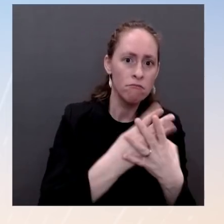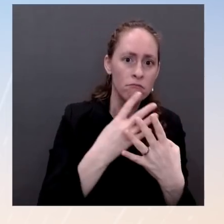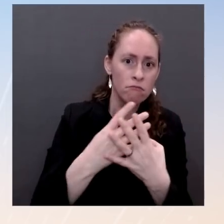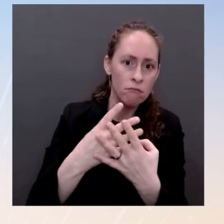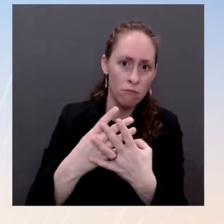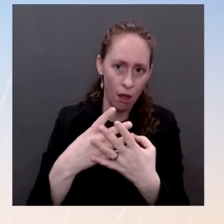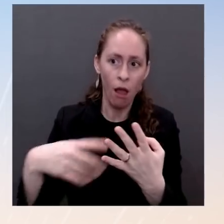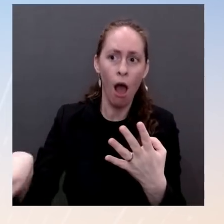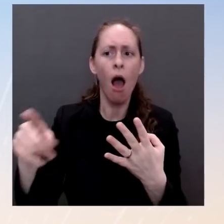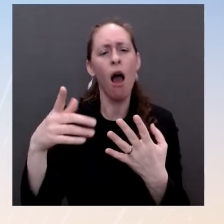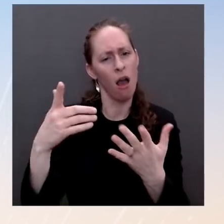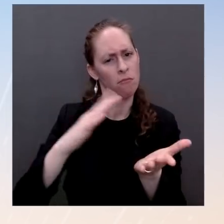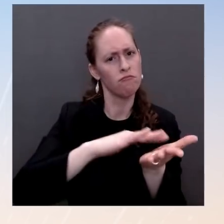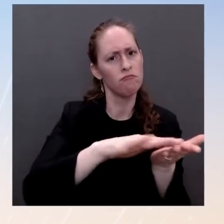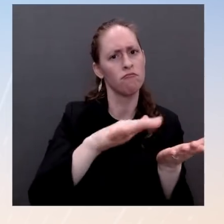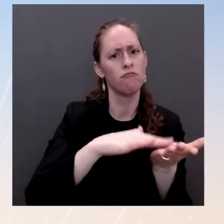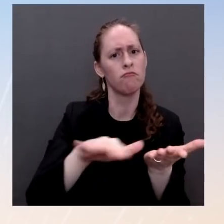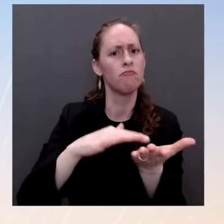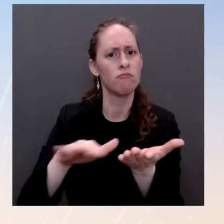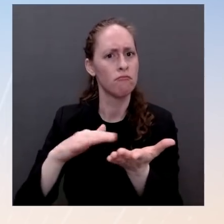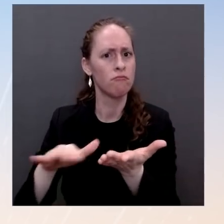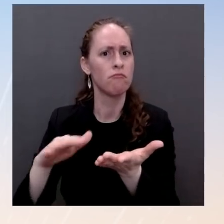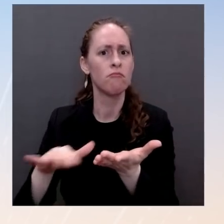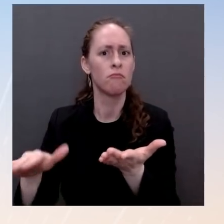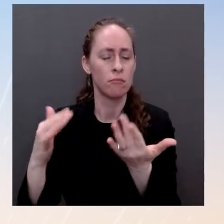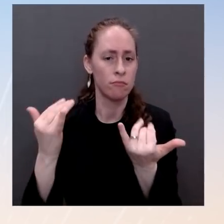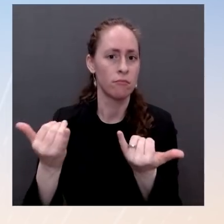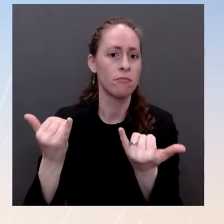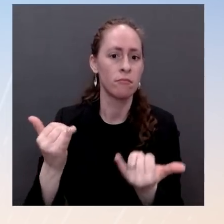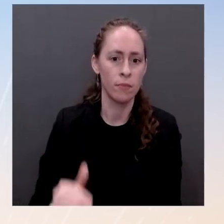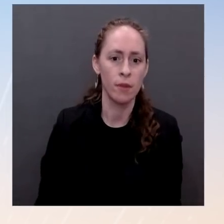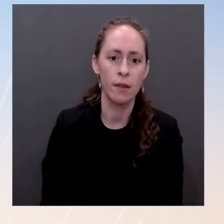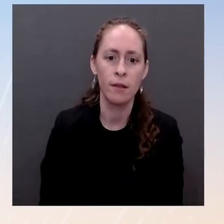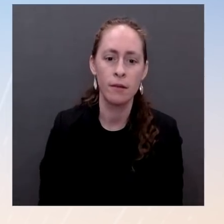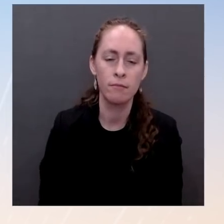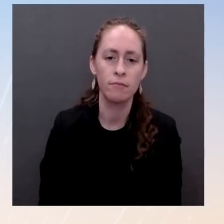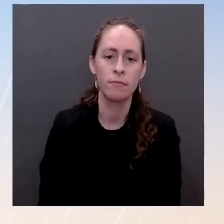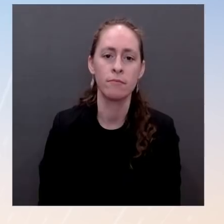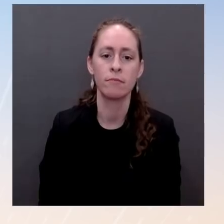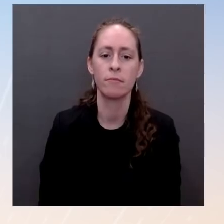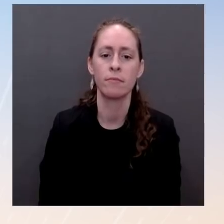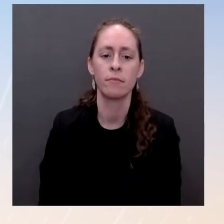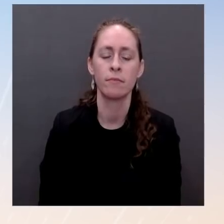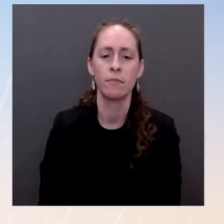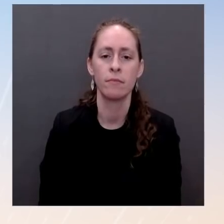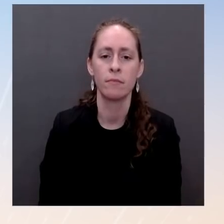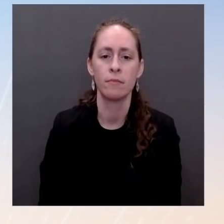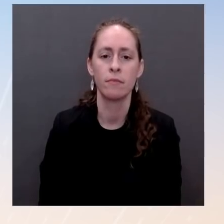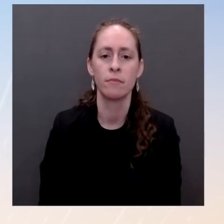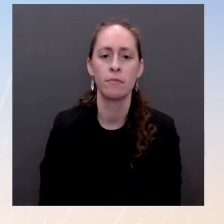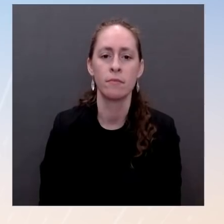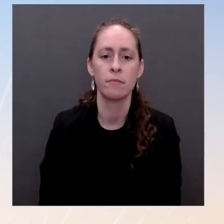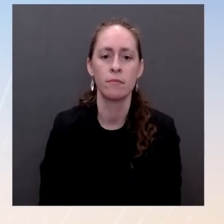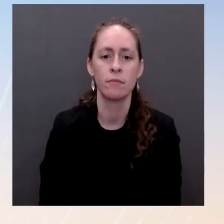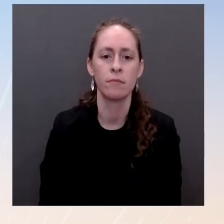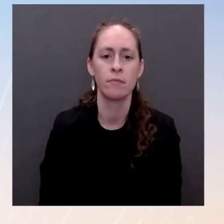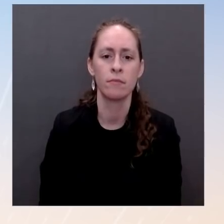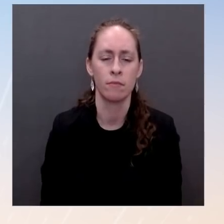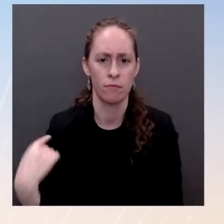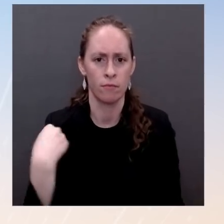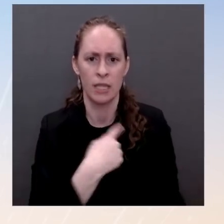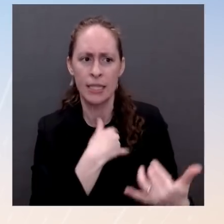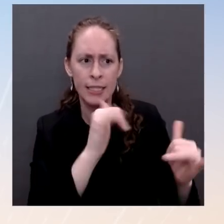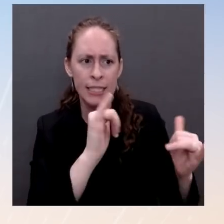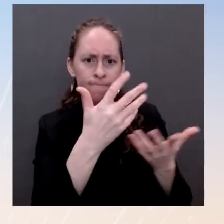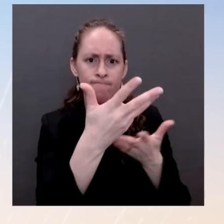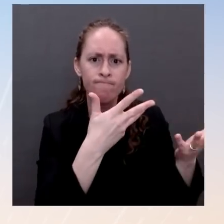humanitarian situation in Ethiopia, and we are focused on working with our parties, with all parties, to end the source of the suffering, the military conflict. Go ahead, Karen. Thanks,